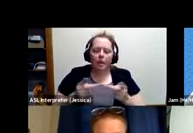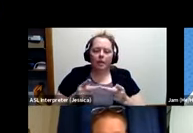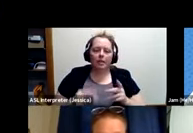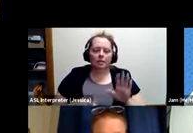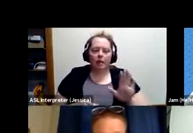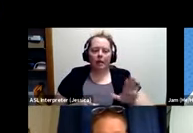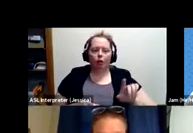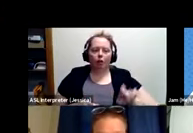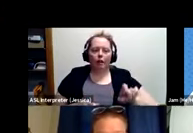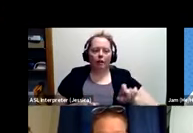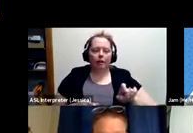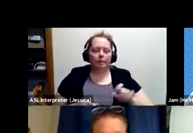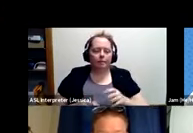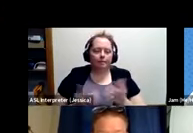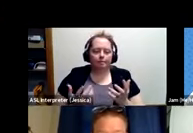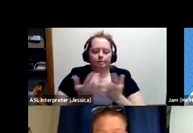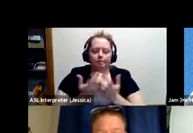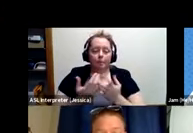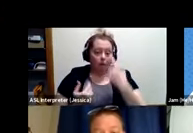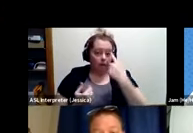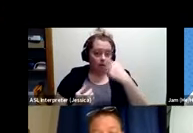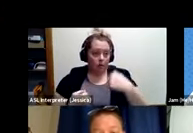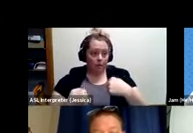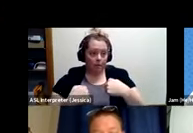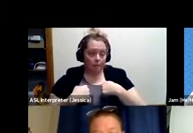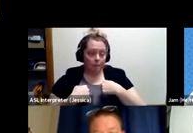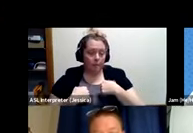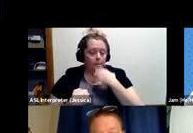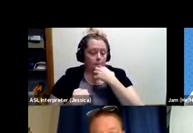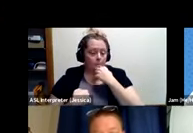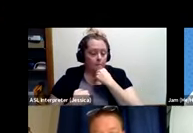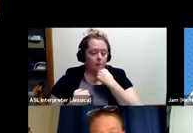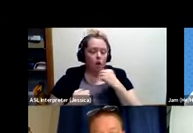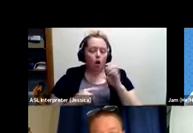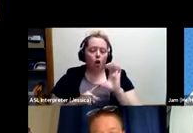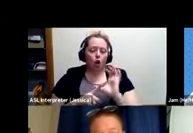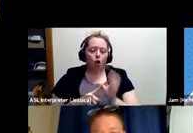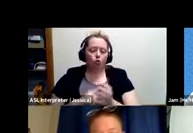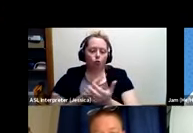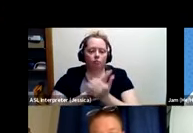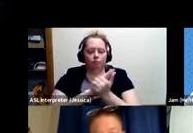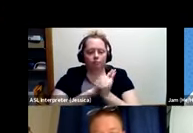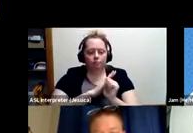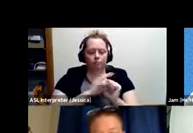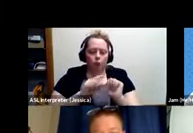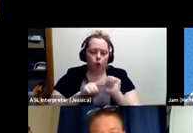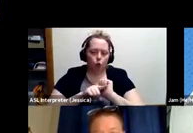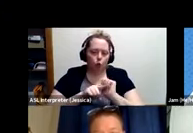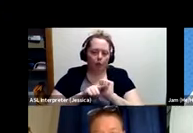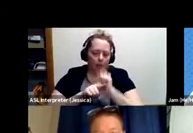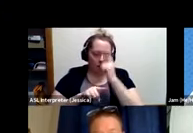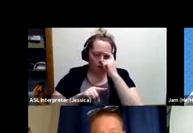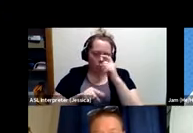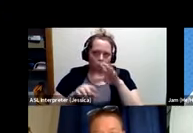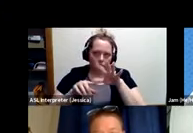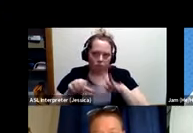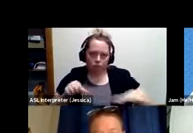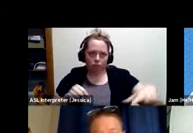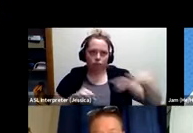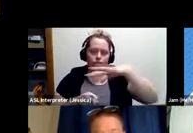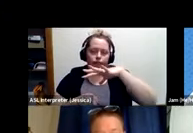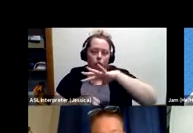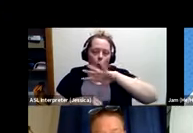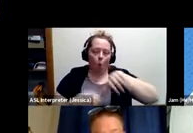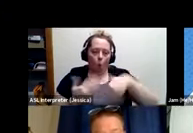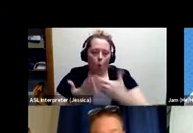our attempt to effectively provide cultural competency training to the entire healthcare system in Pittsburgh. And